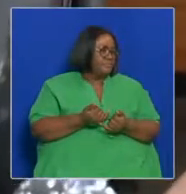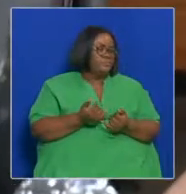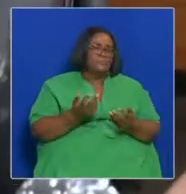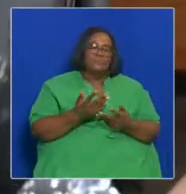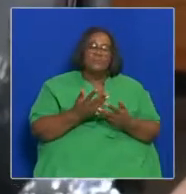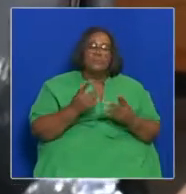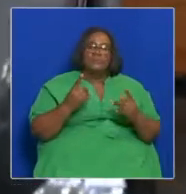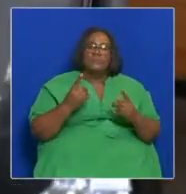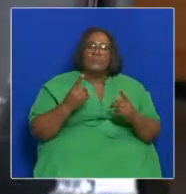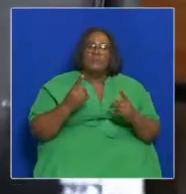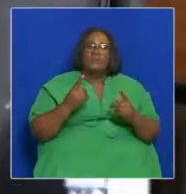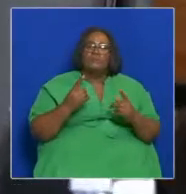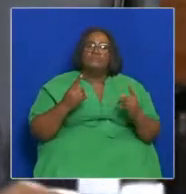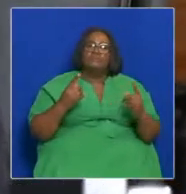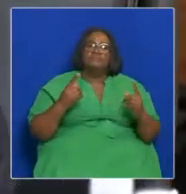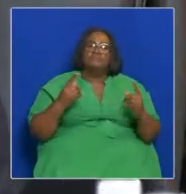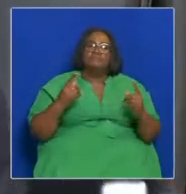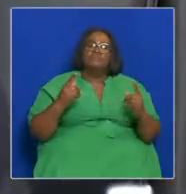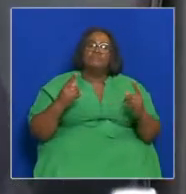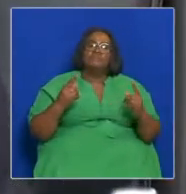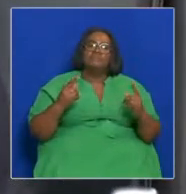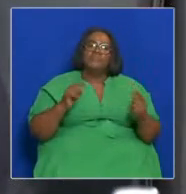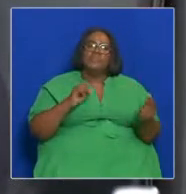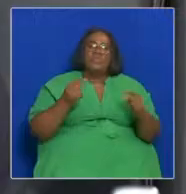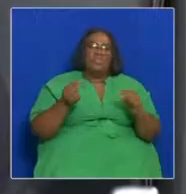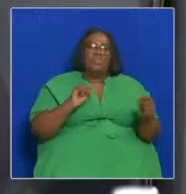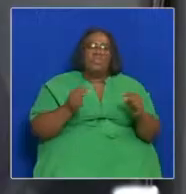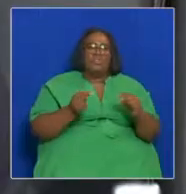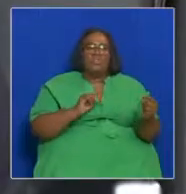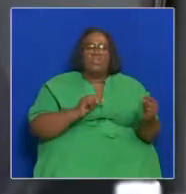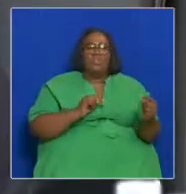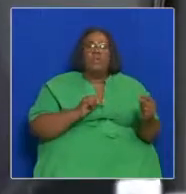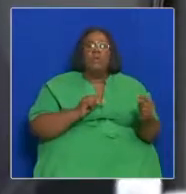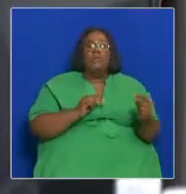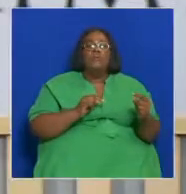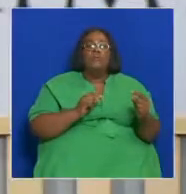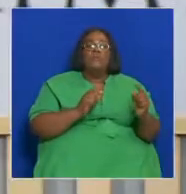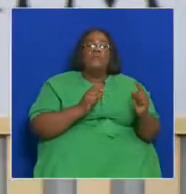Advocate Ramsamy and Chief Perumal, paragraph 46 of your statement.